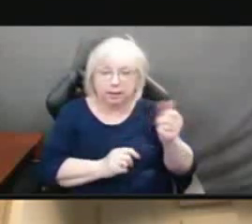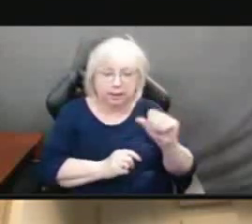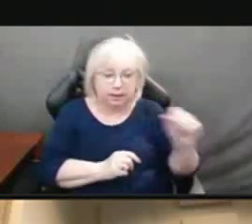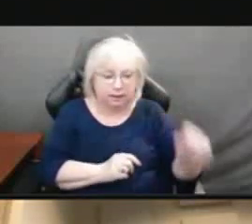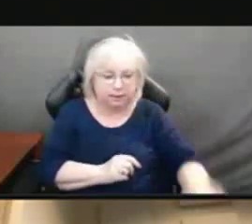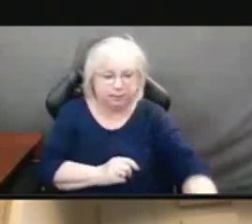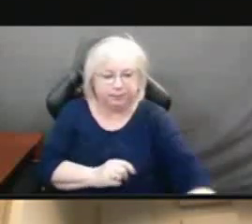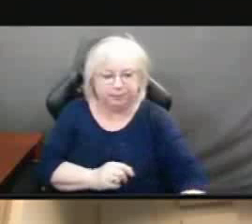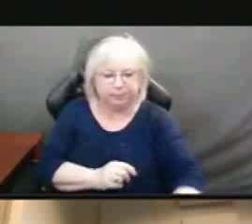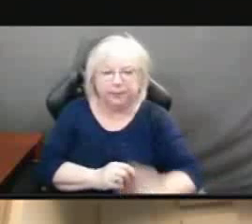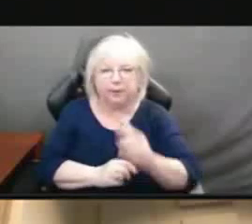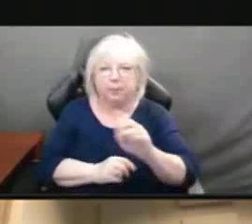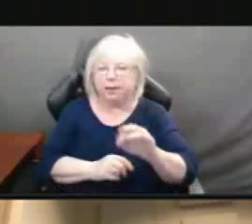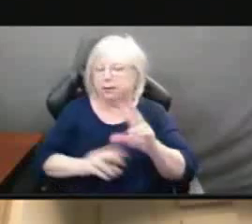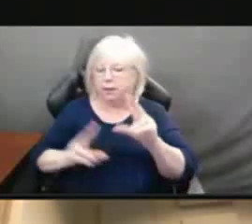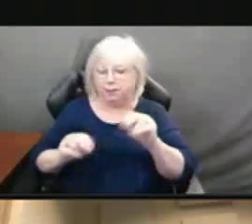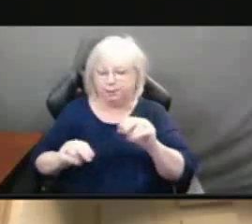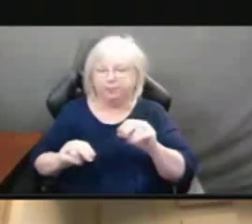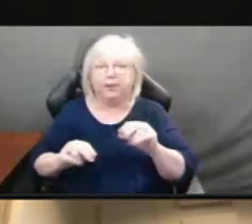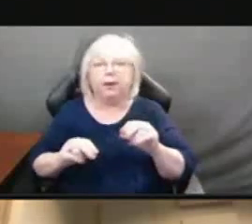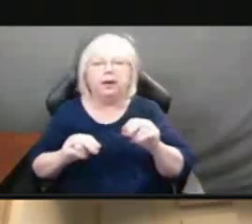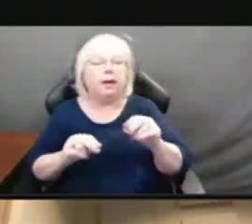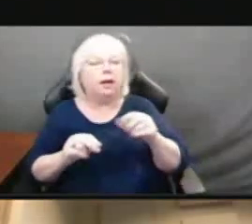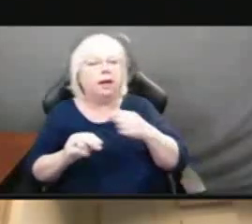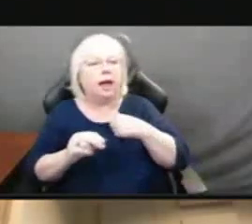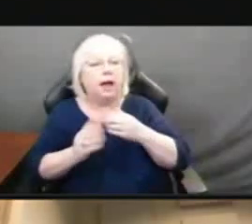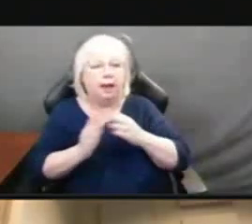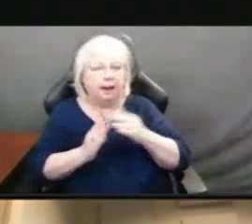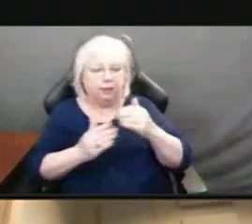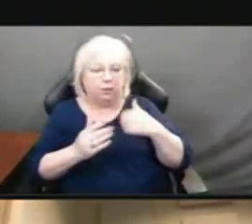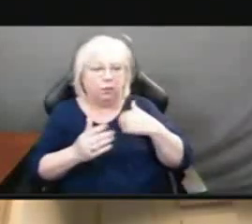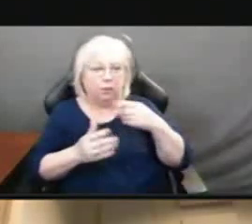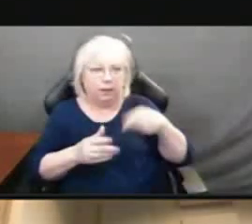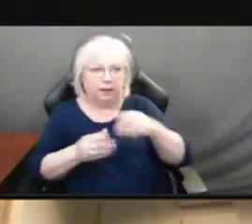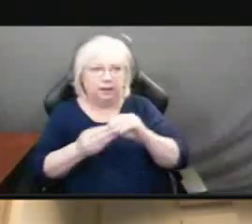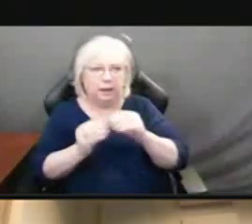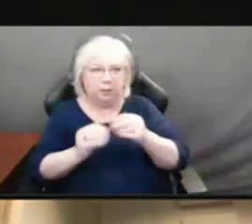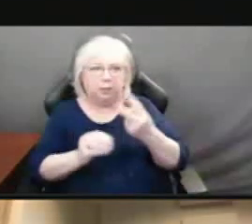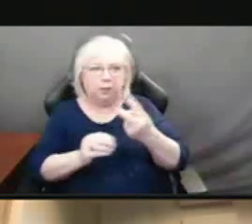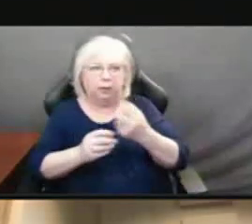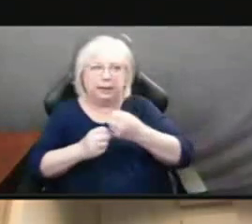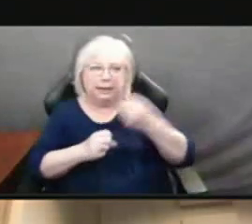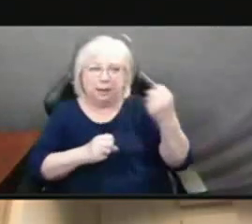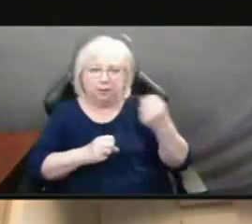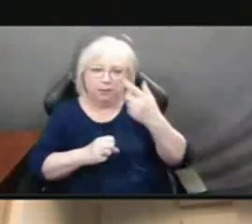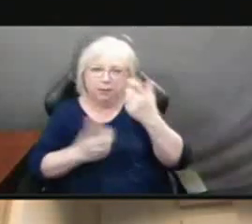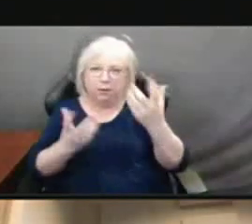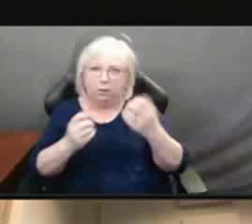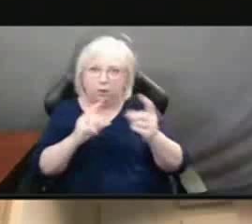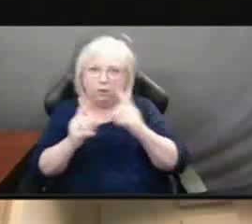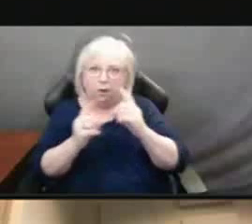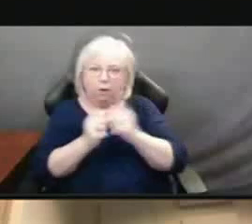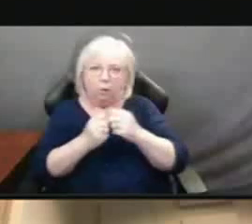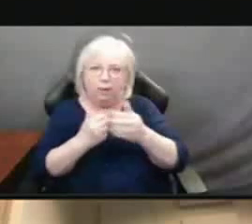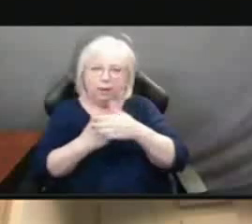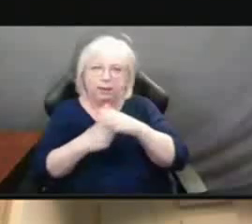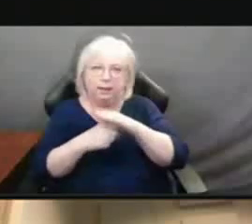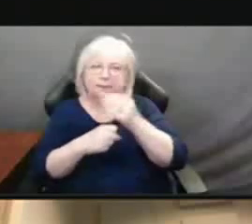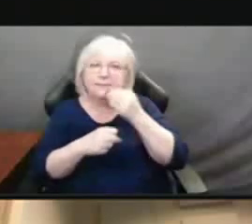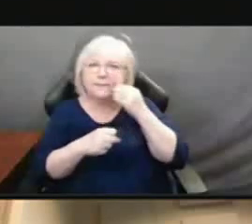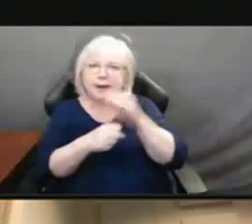I do not. Okay. I asked to have this separate last week because I wanted to talk to the neighborhood